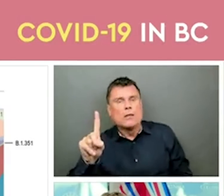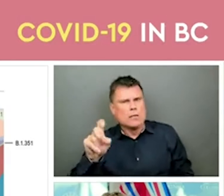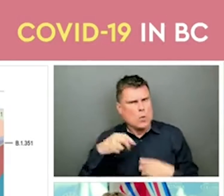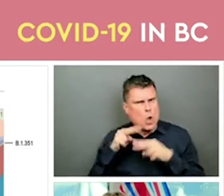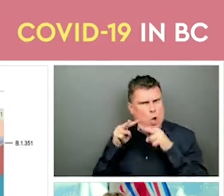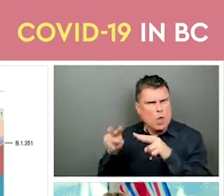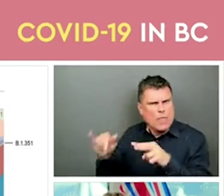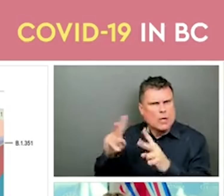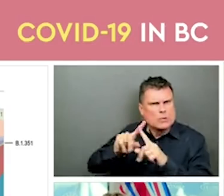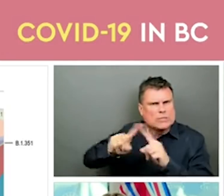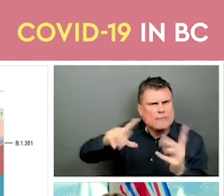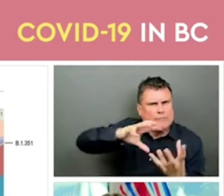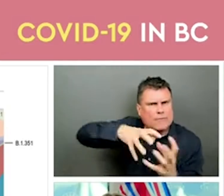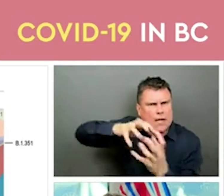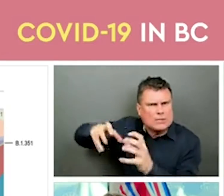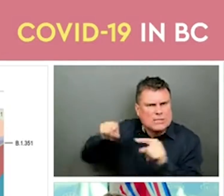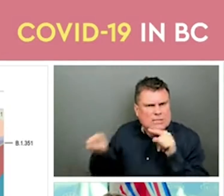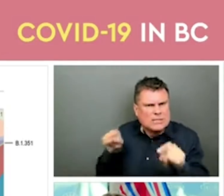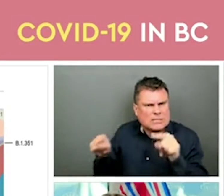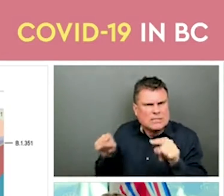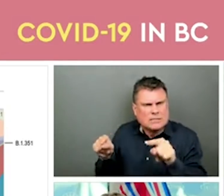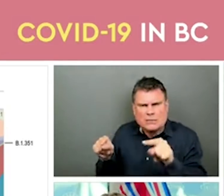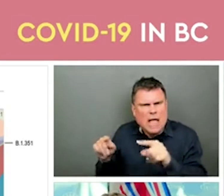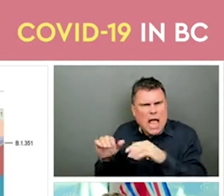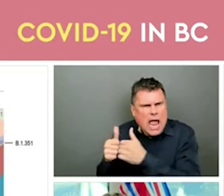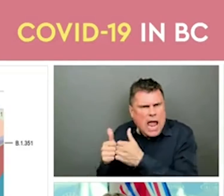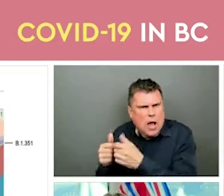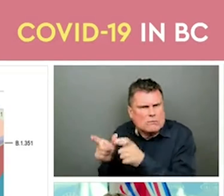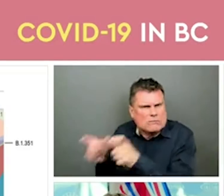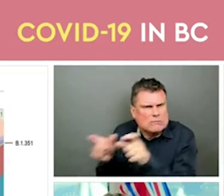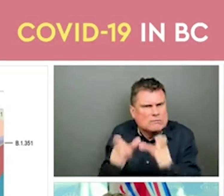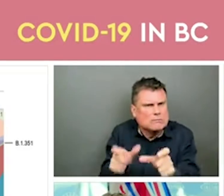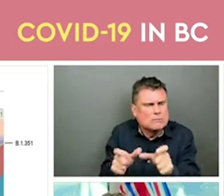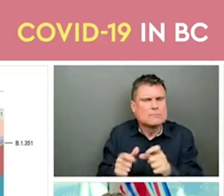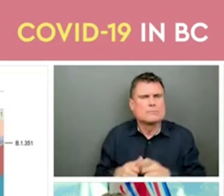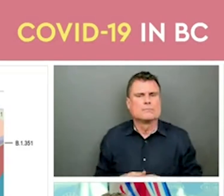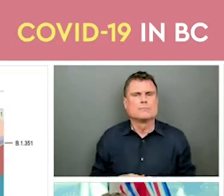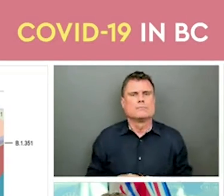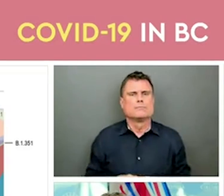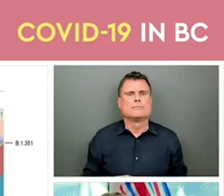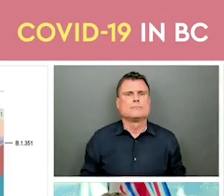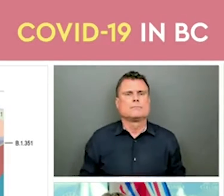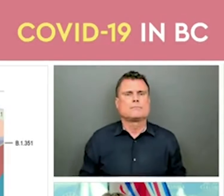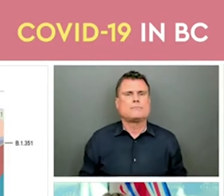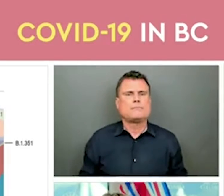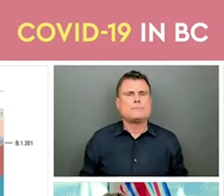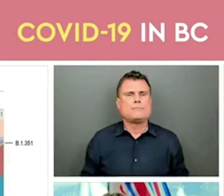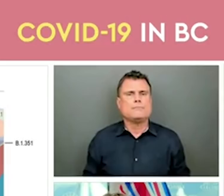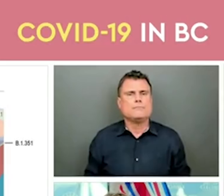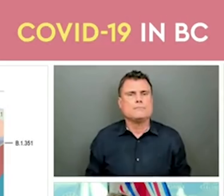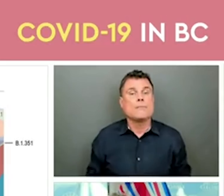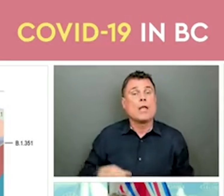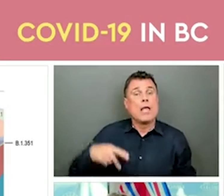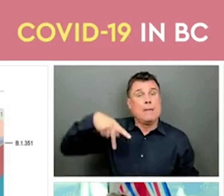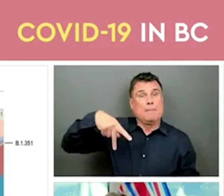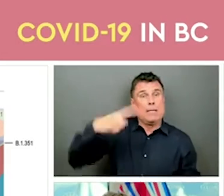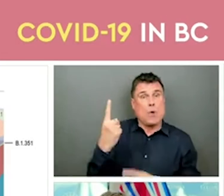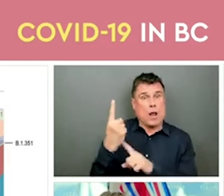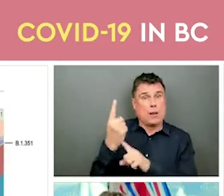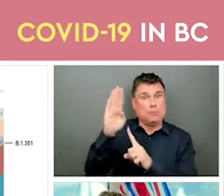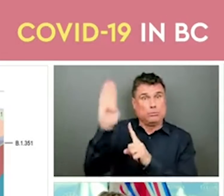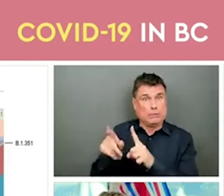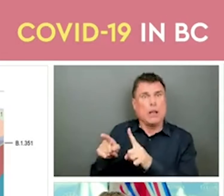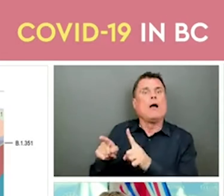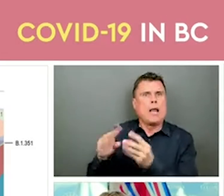then mostly them going away. And most recently, in the last few weeks, we've seen an increase in the P1. And part of that